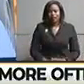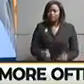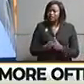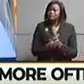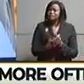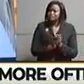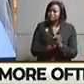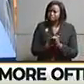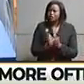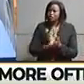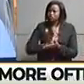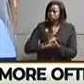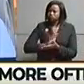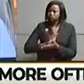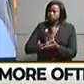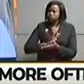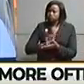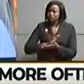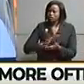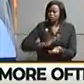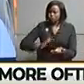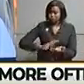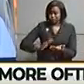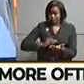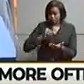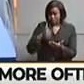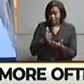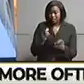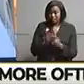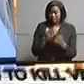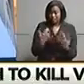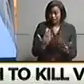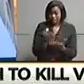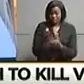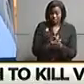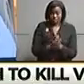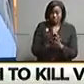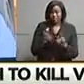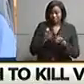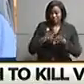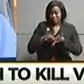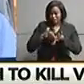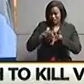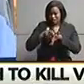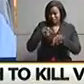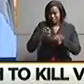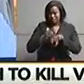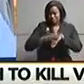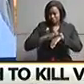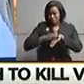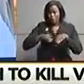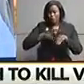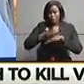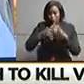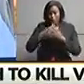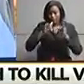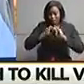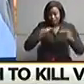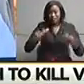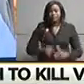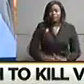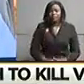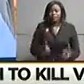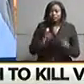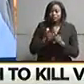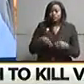you leather the soap enough. You wash the palm, you wash between the fingers, you wash at the back, and you give it enough time.